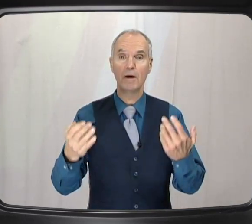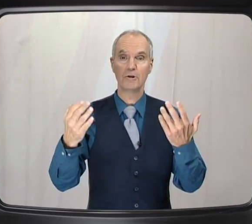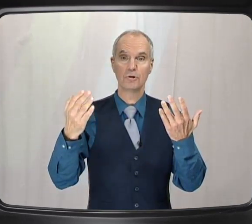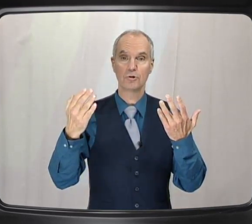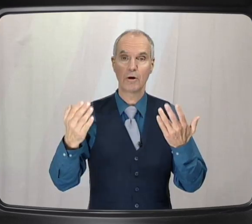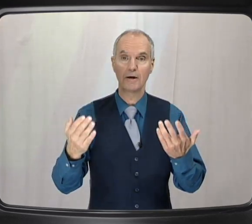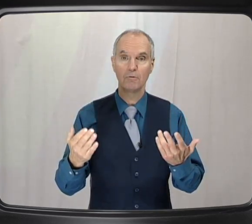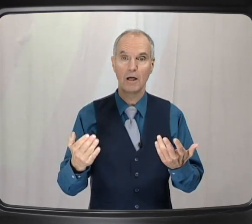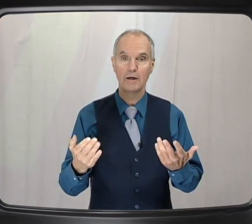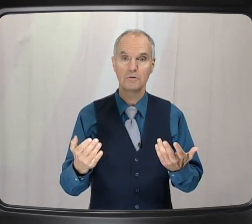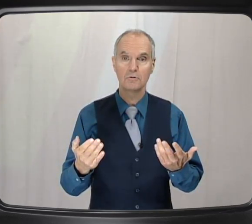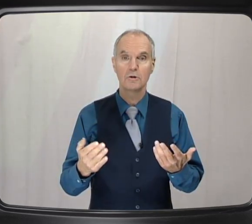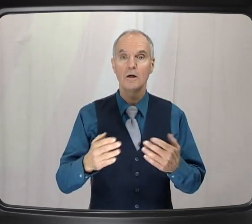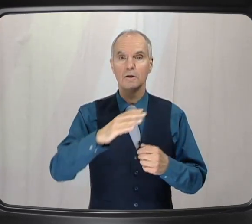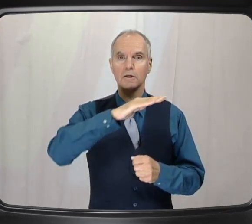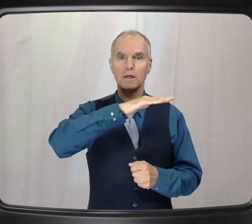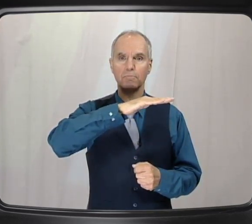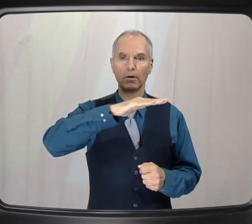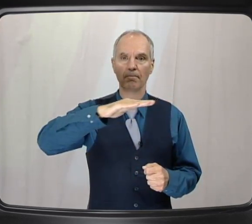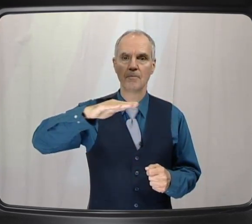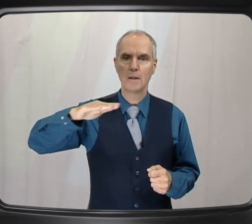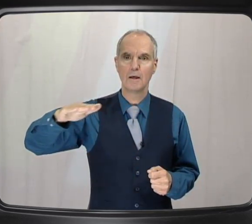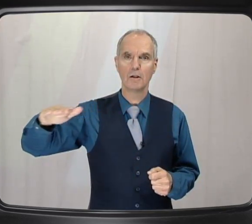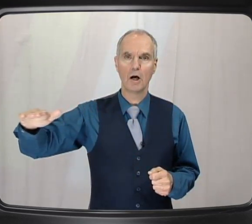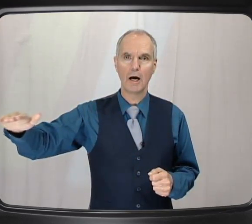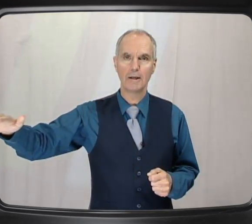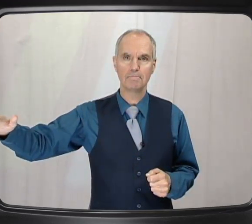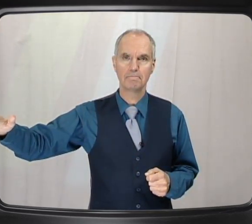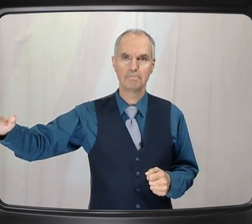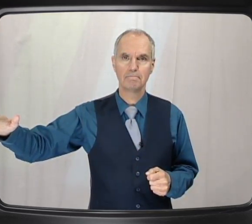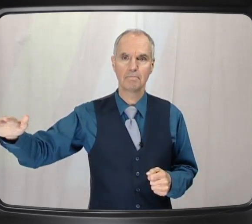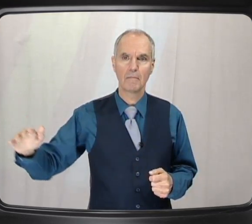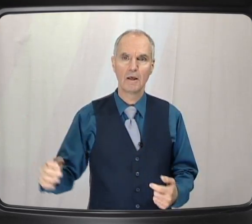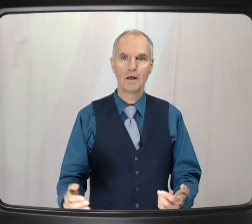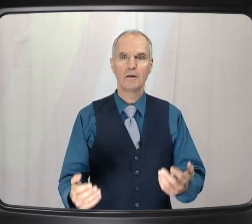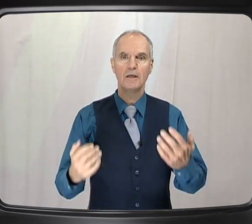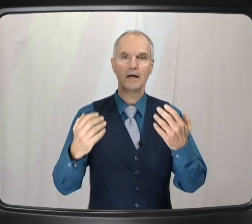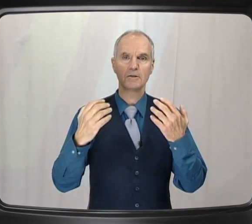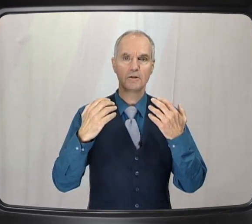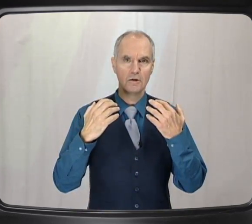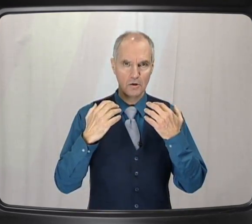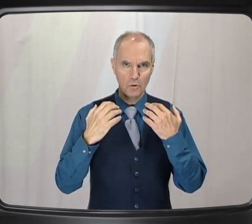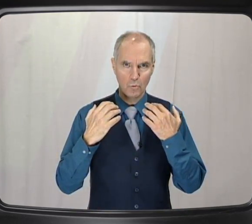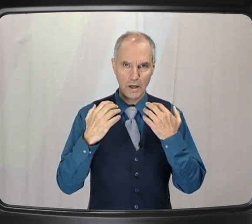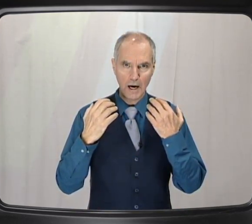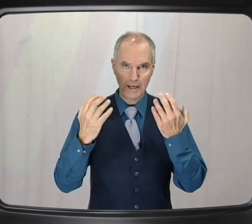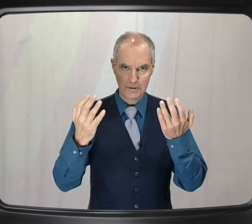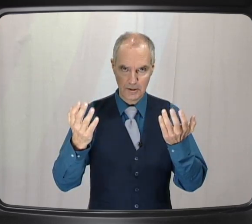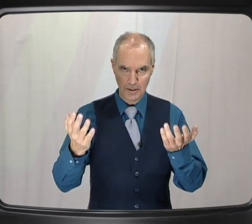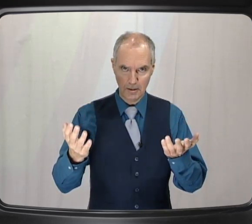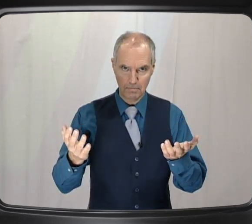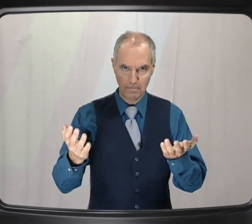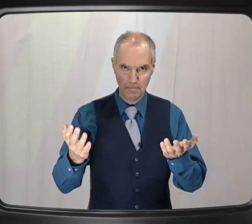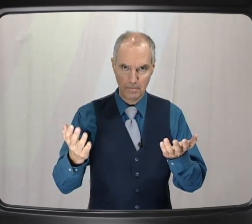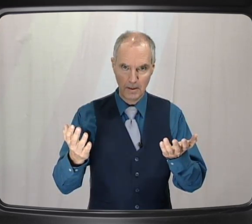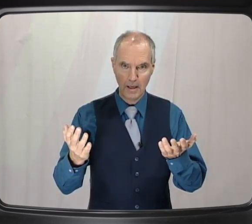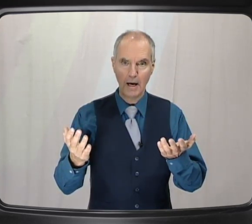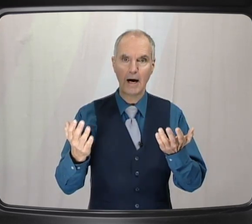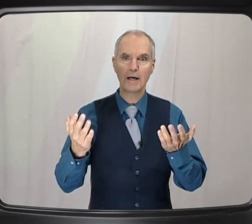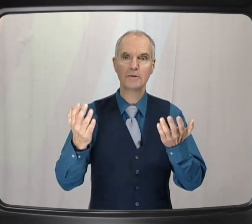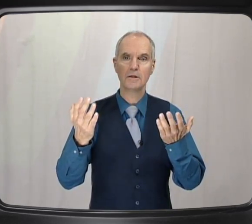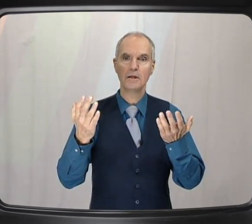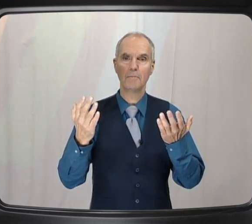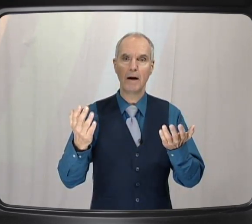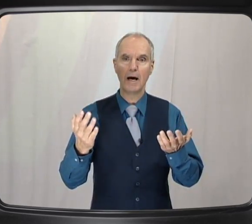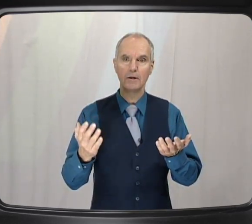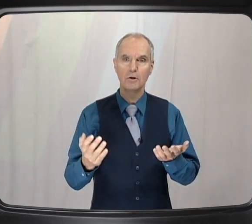of major tranquilizers to keep him in line. Yet, when I see him,